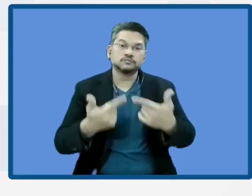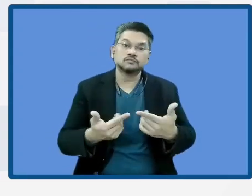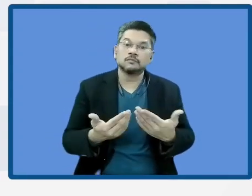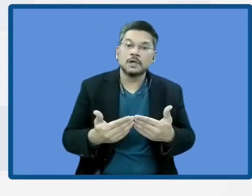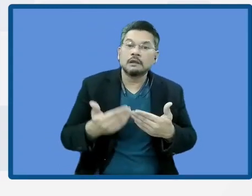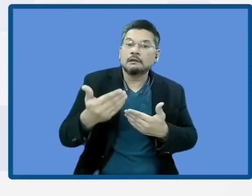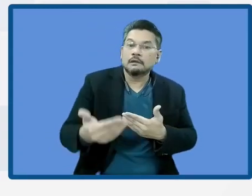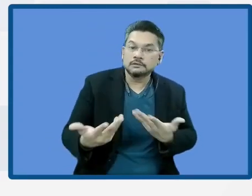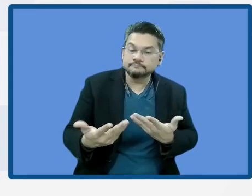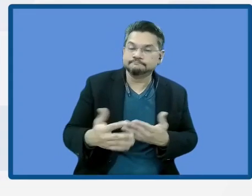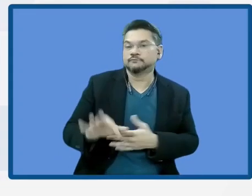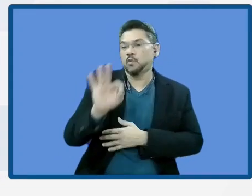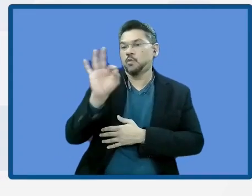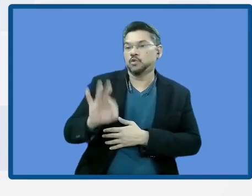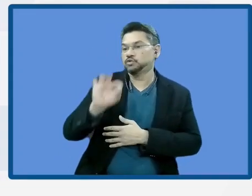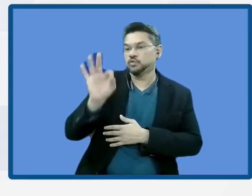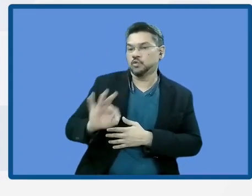Slido.